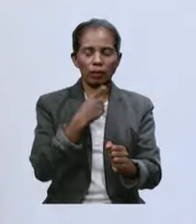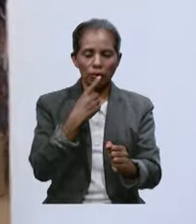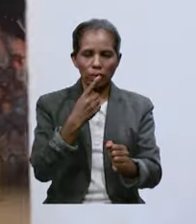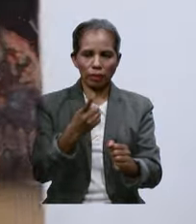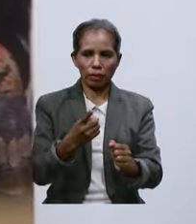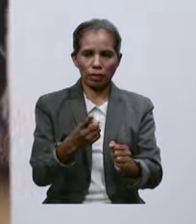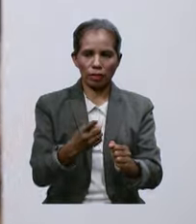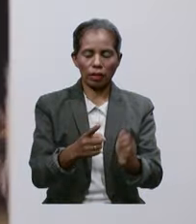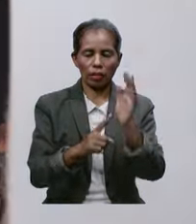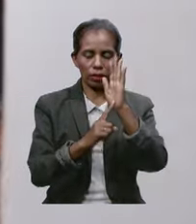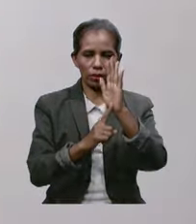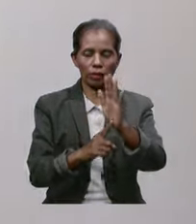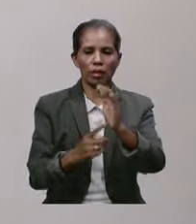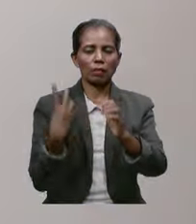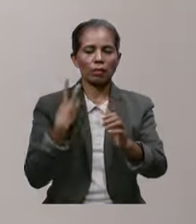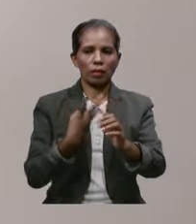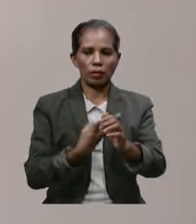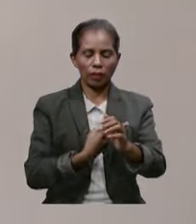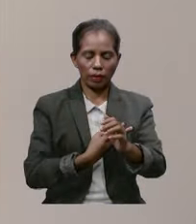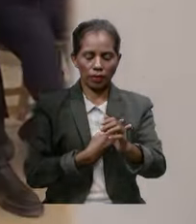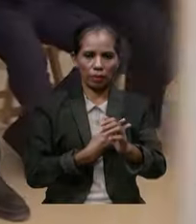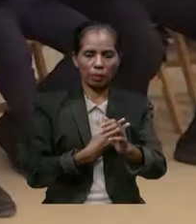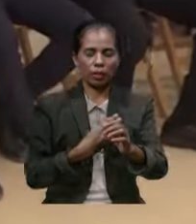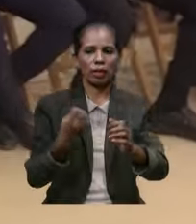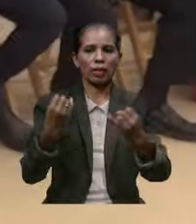of national identity.